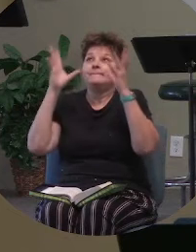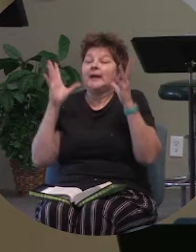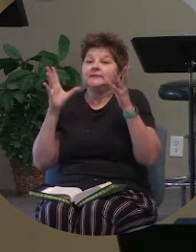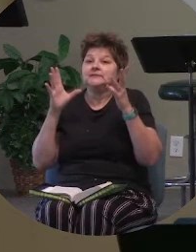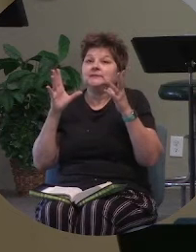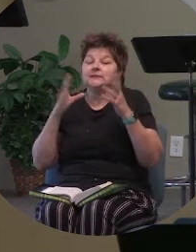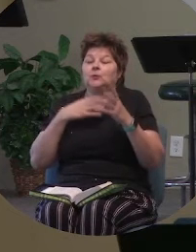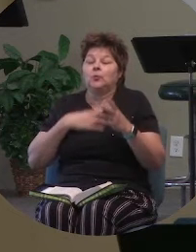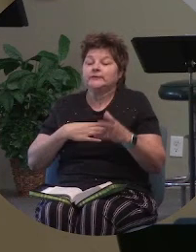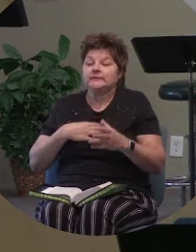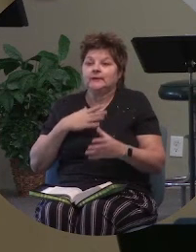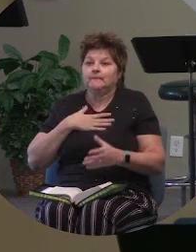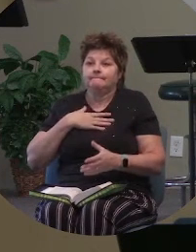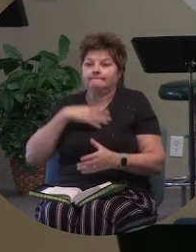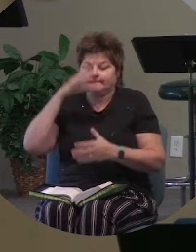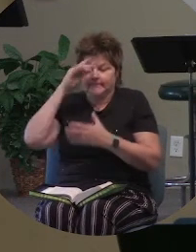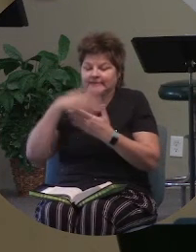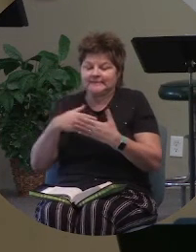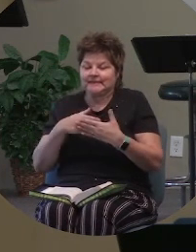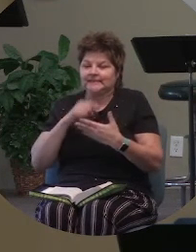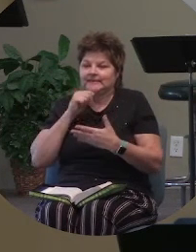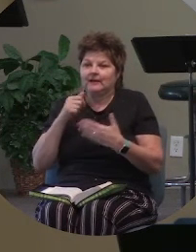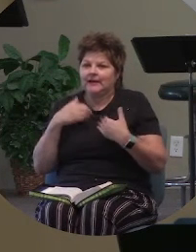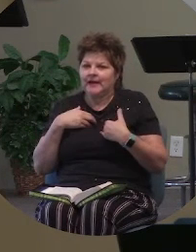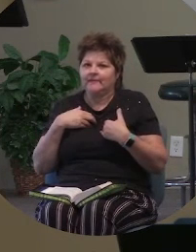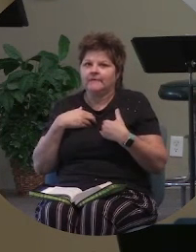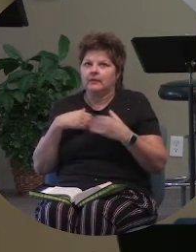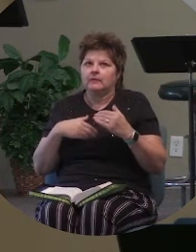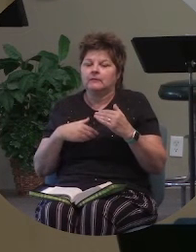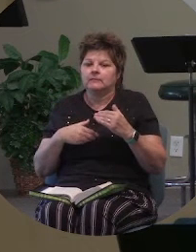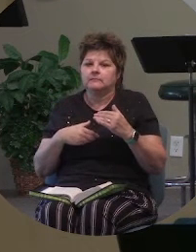have less than the best.